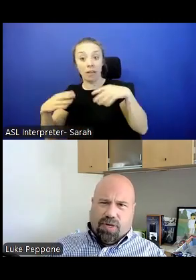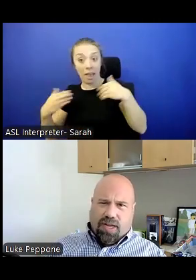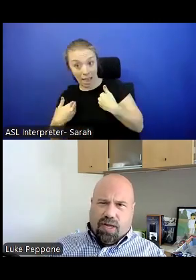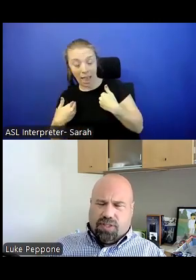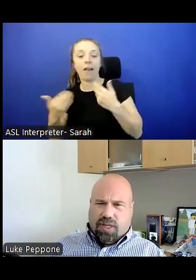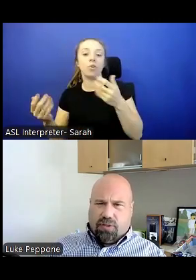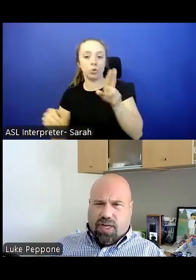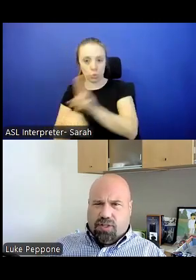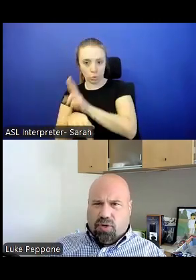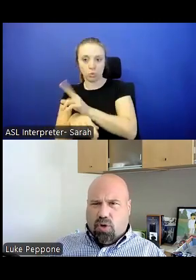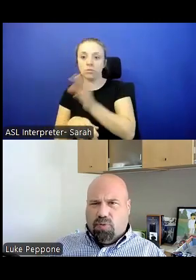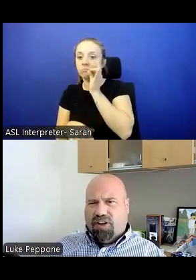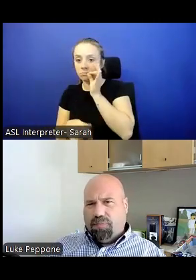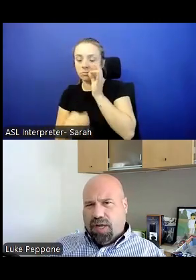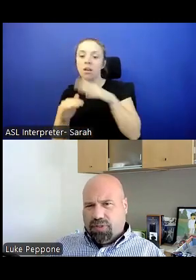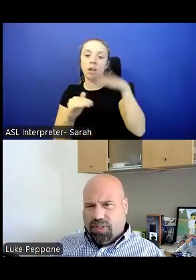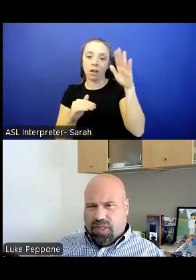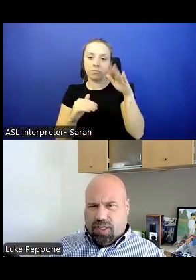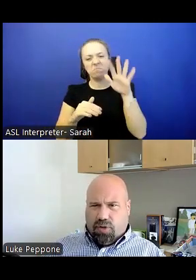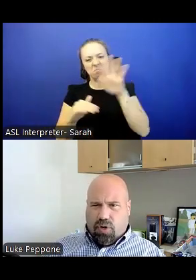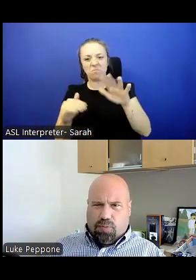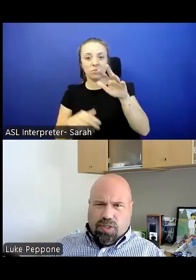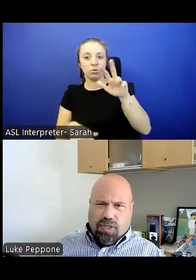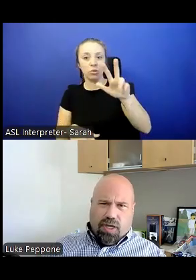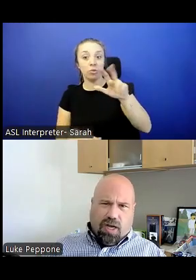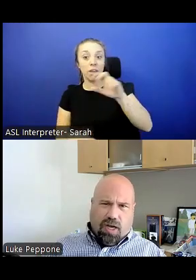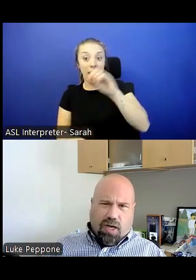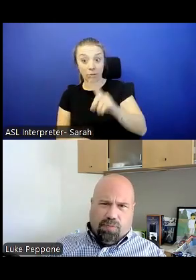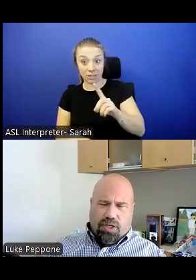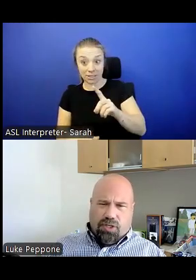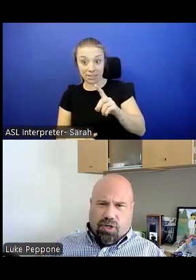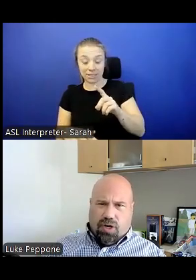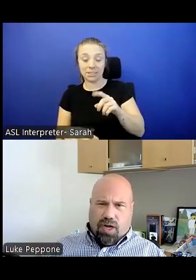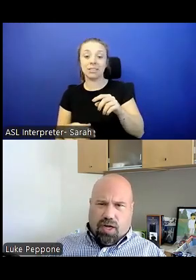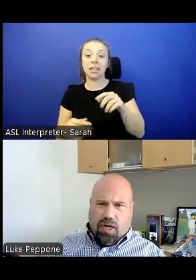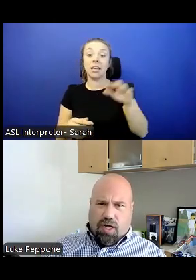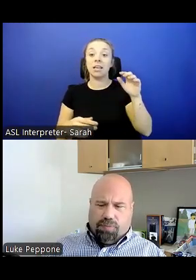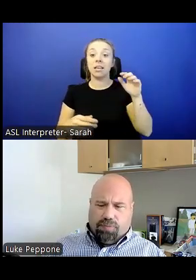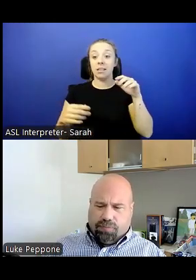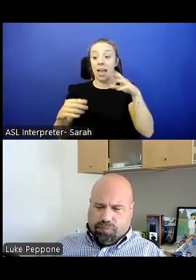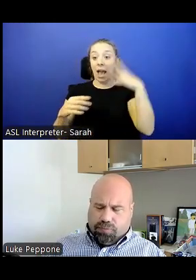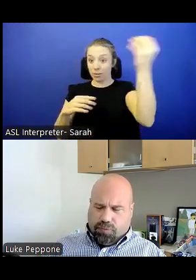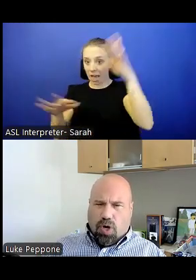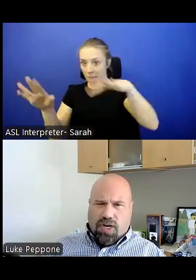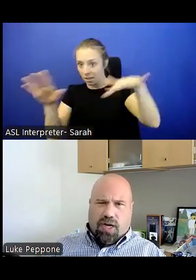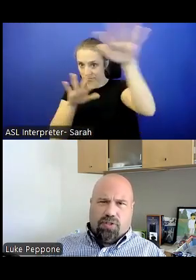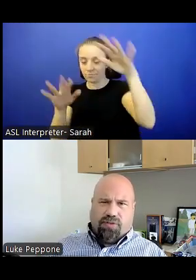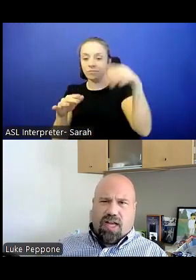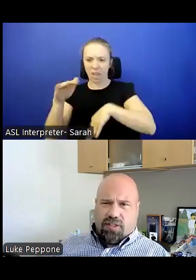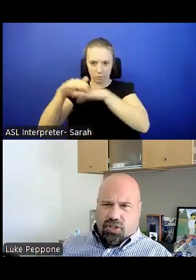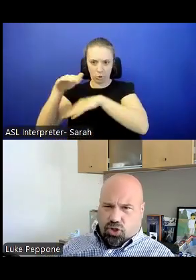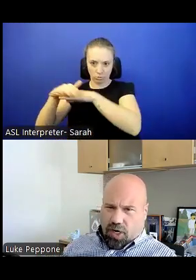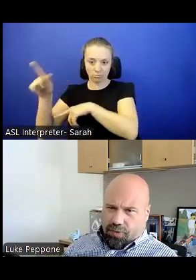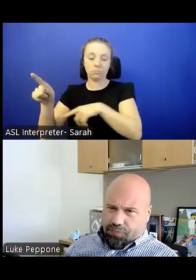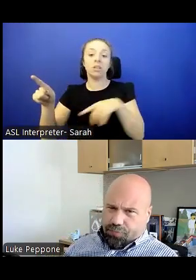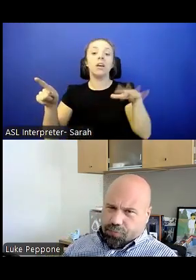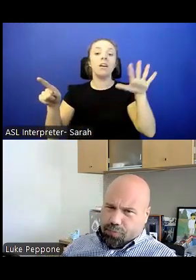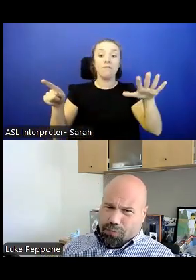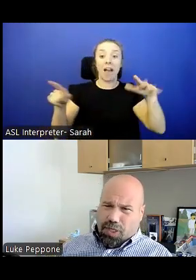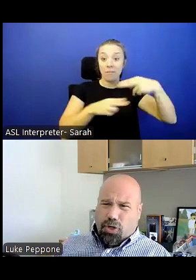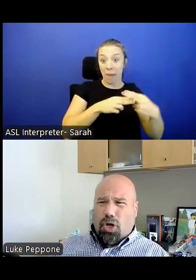up to 3 ounces outside their home, 5 pounds inside their home, under 1 ounce of